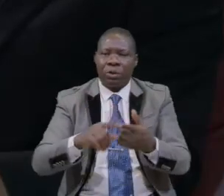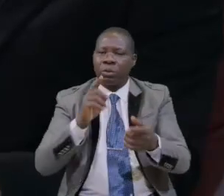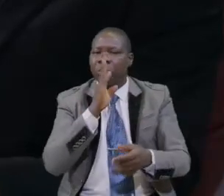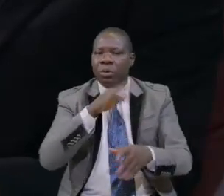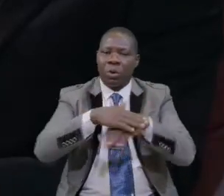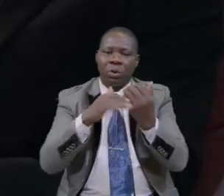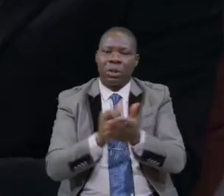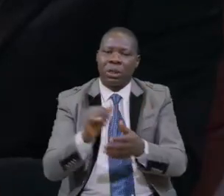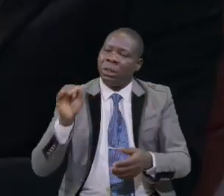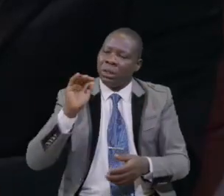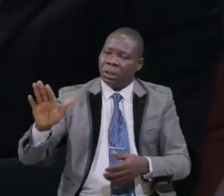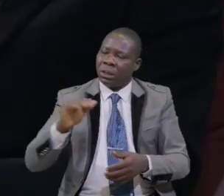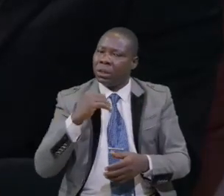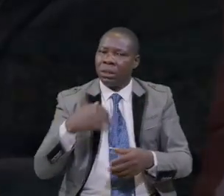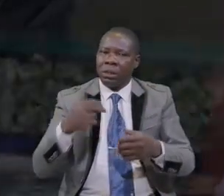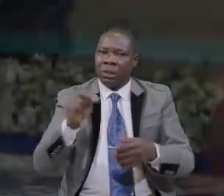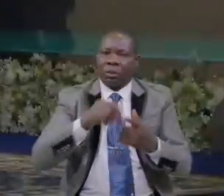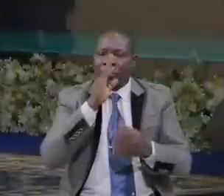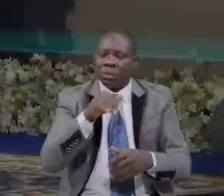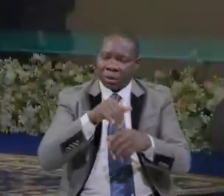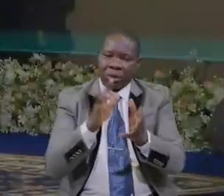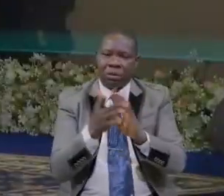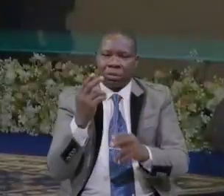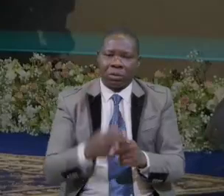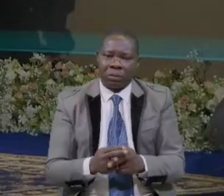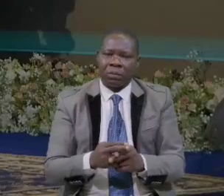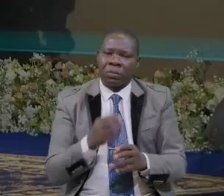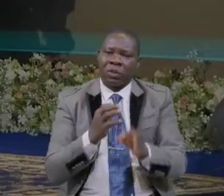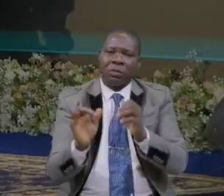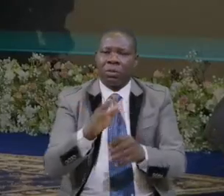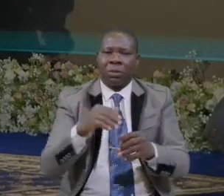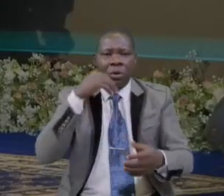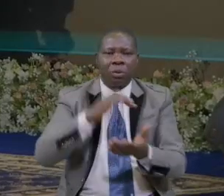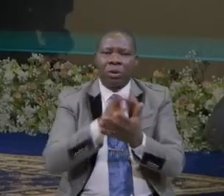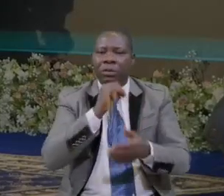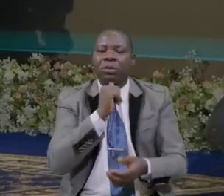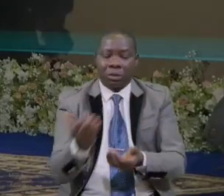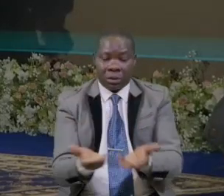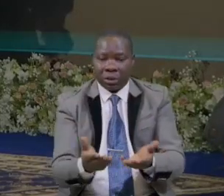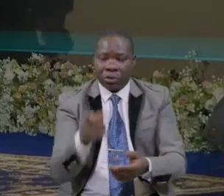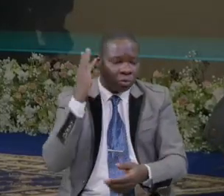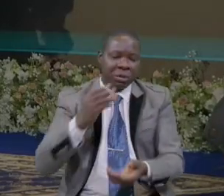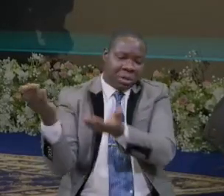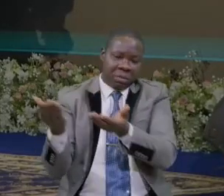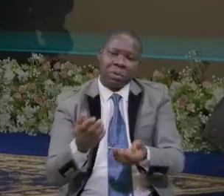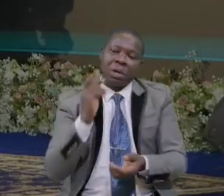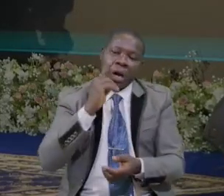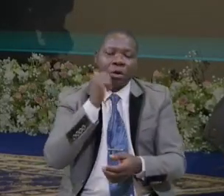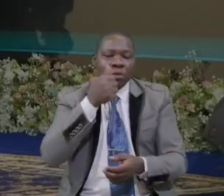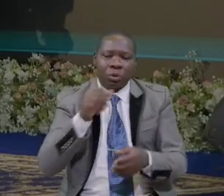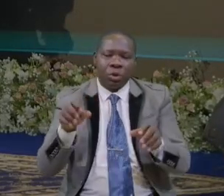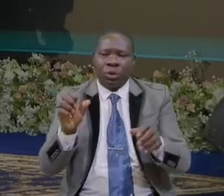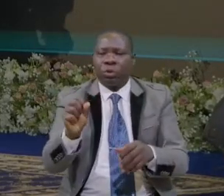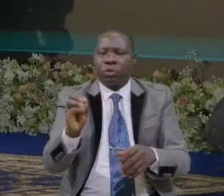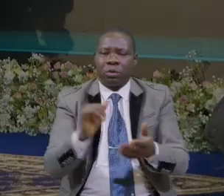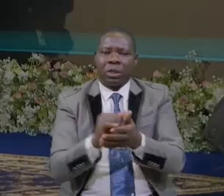if your wife is not here, why don't you bring her tomorrow so that this same anointing on the man will